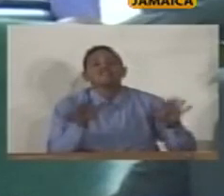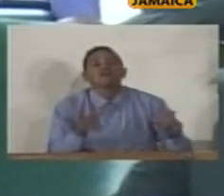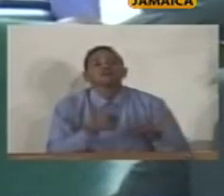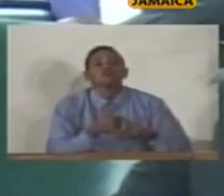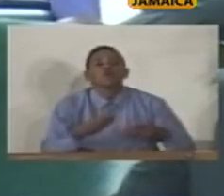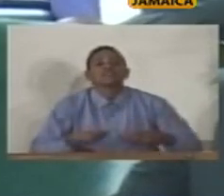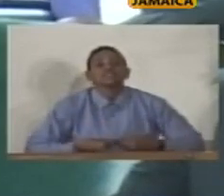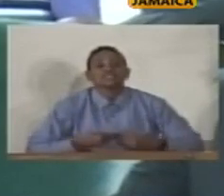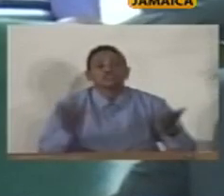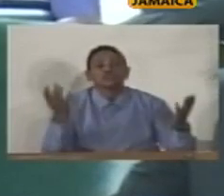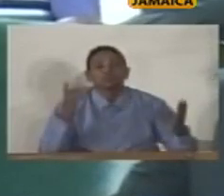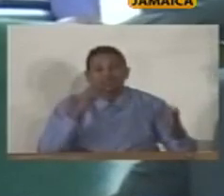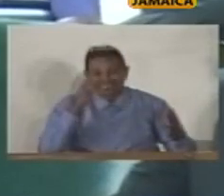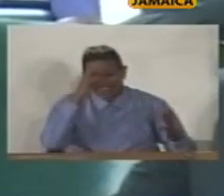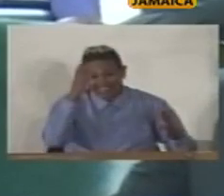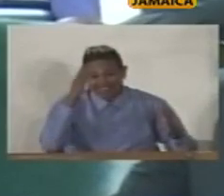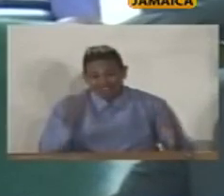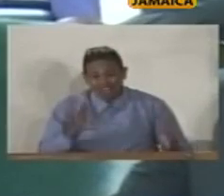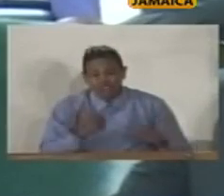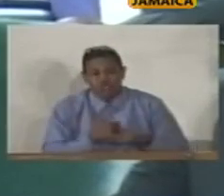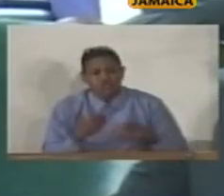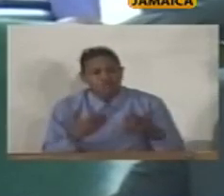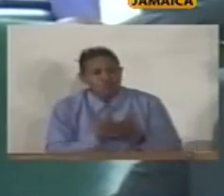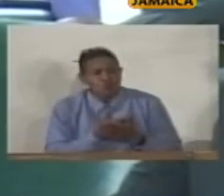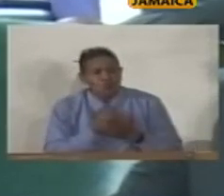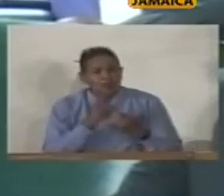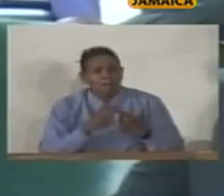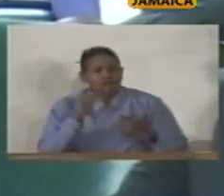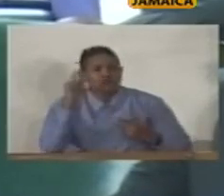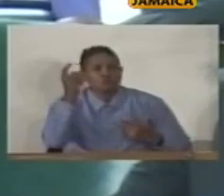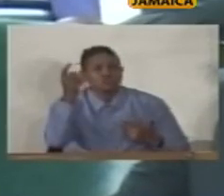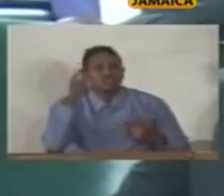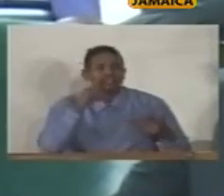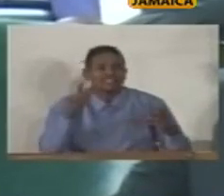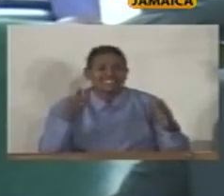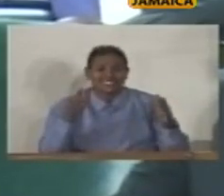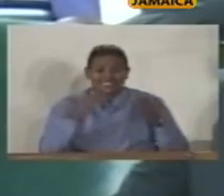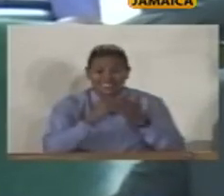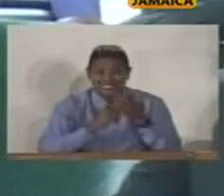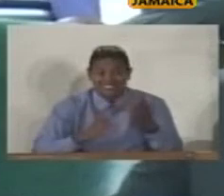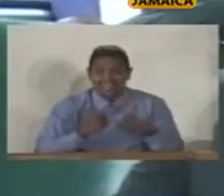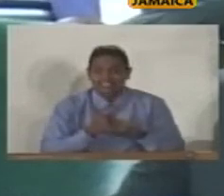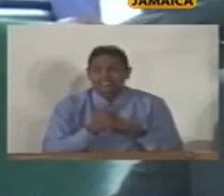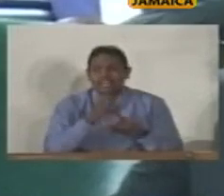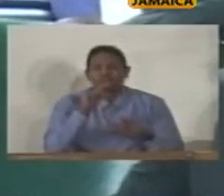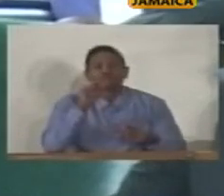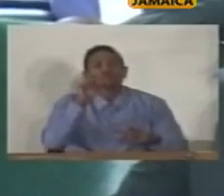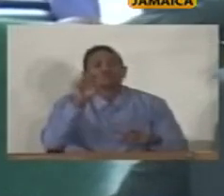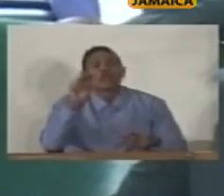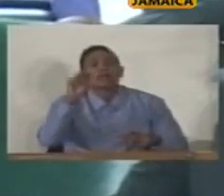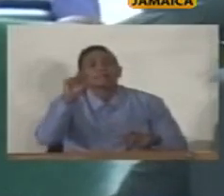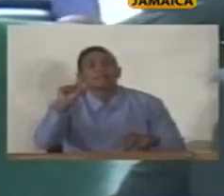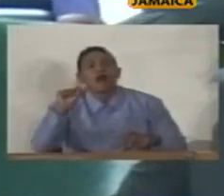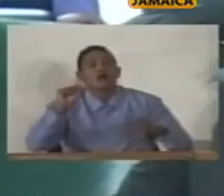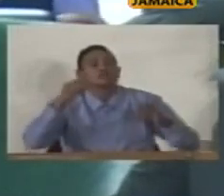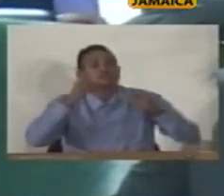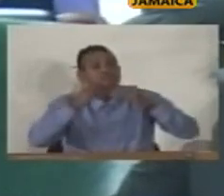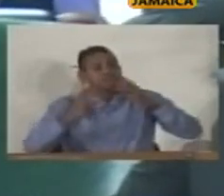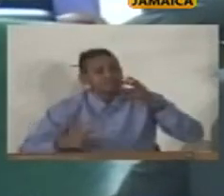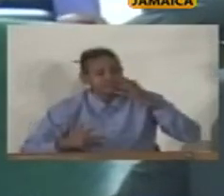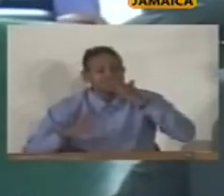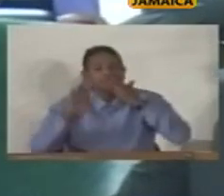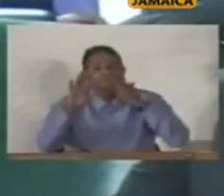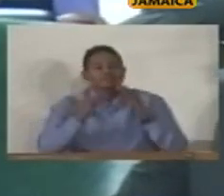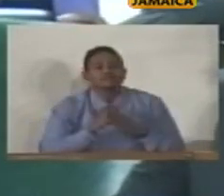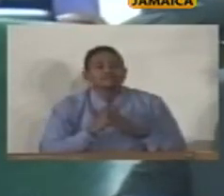distributing inventions, new and original designs, trademarks, etc.